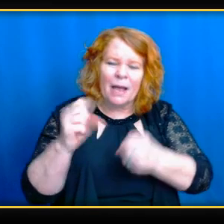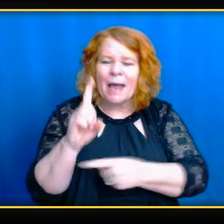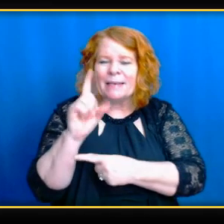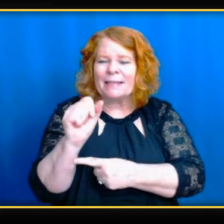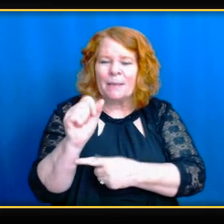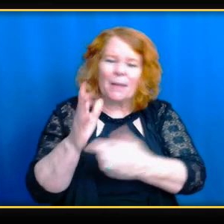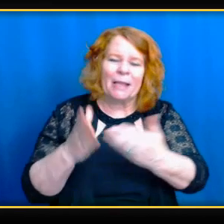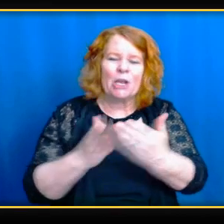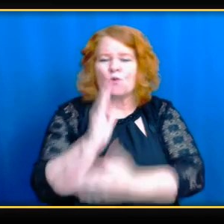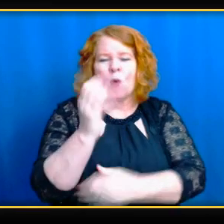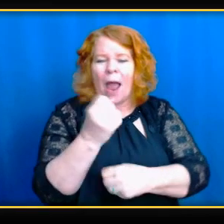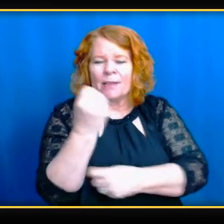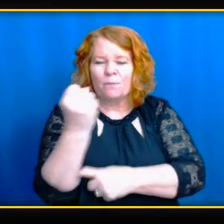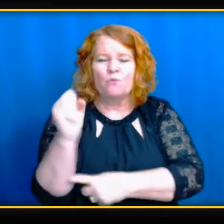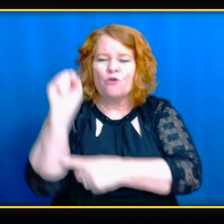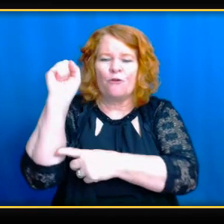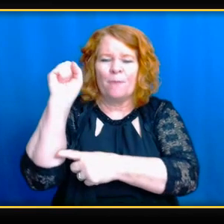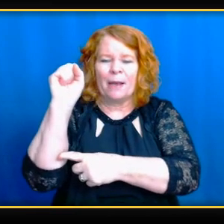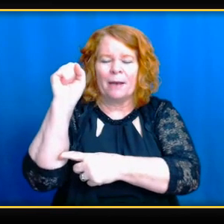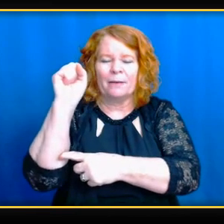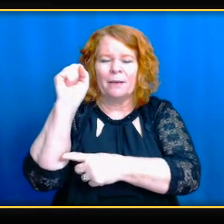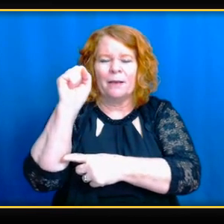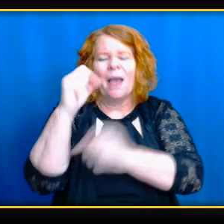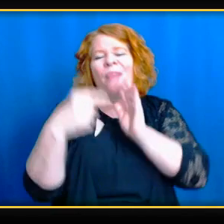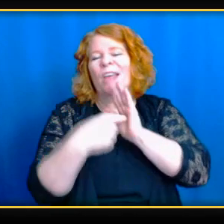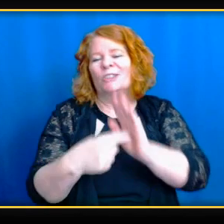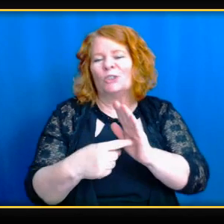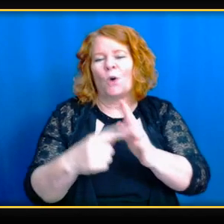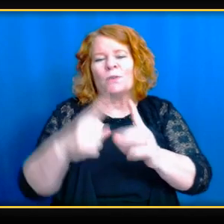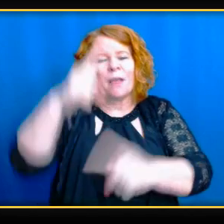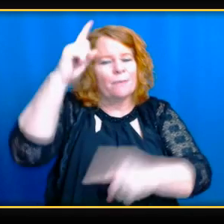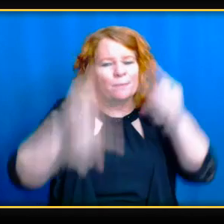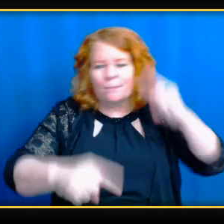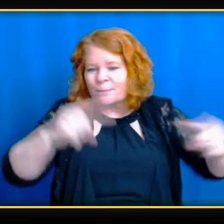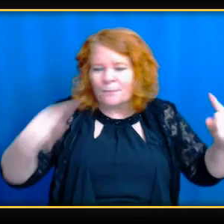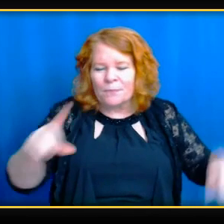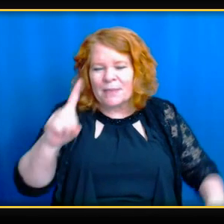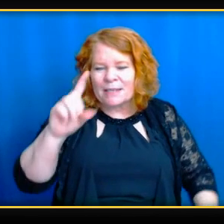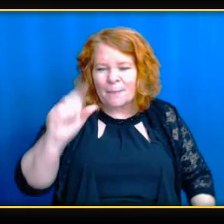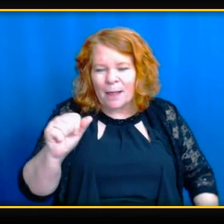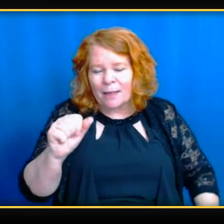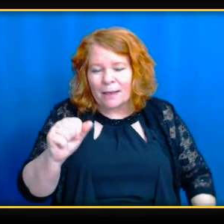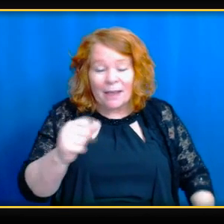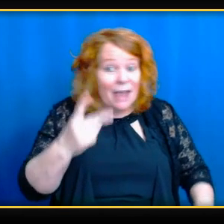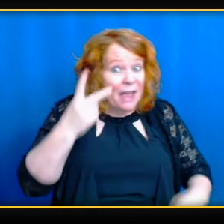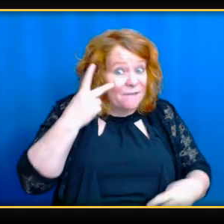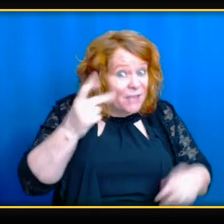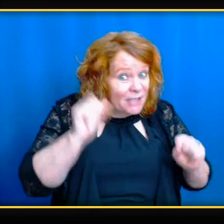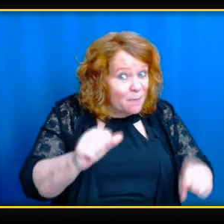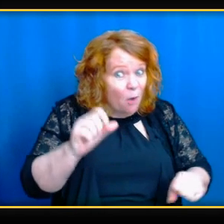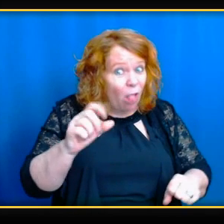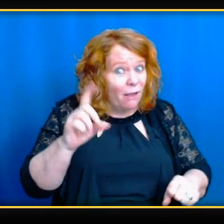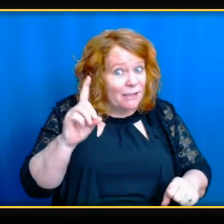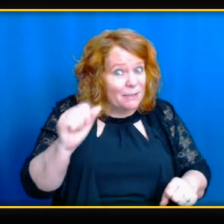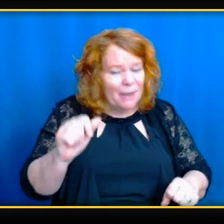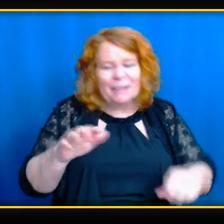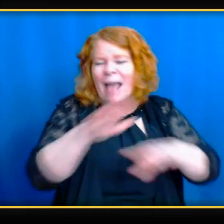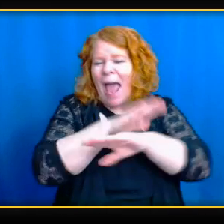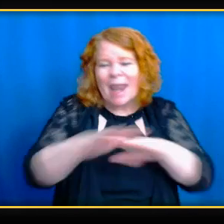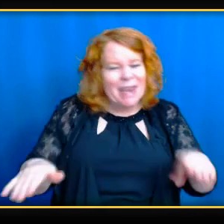reflective of the cross-disability, visible and invisible disabled people, as well